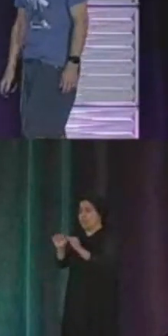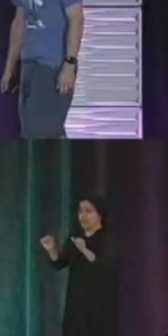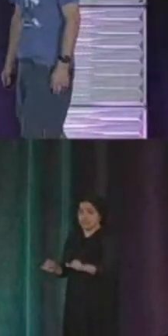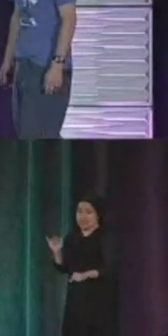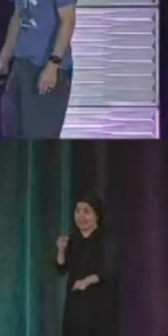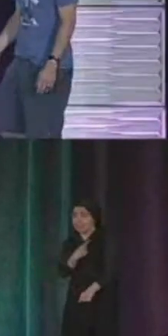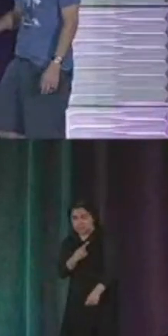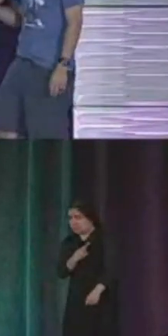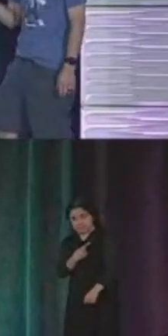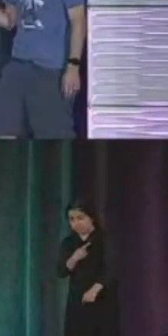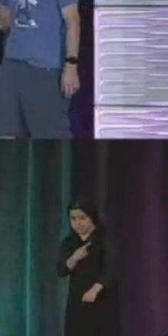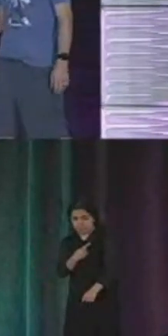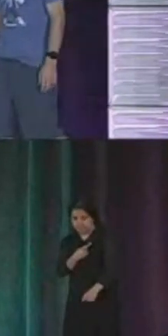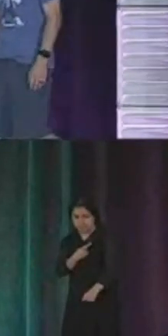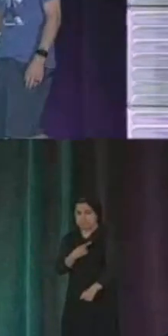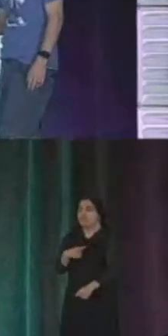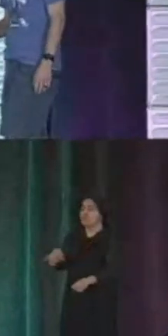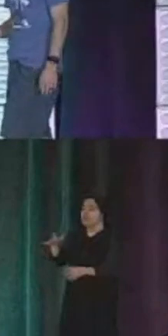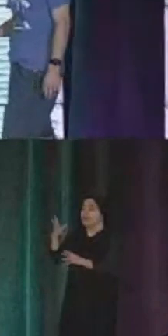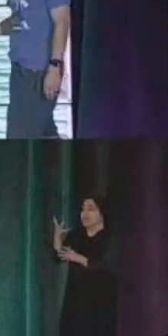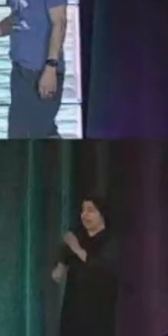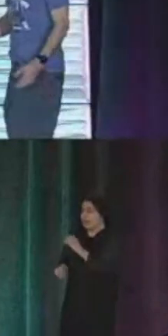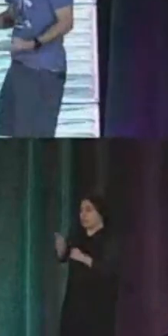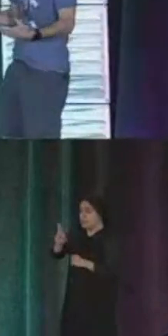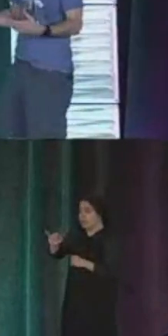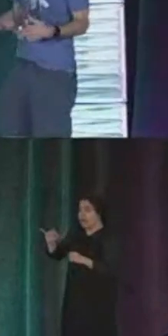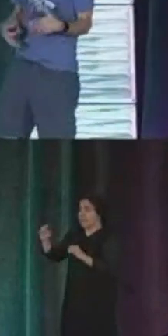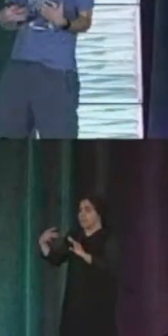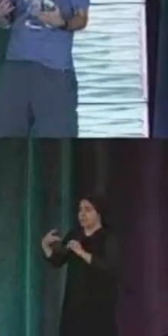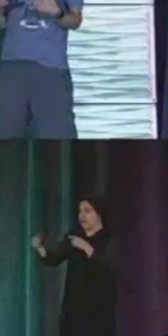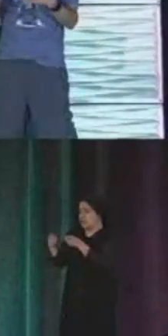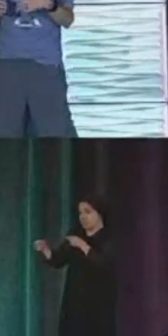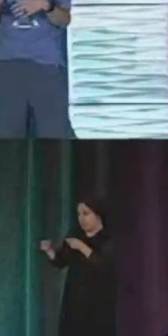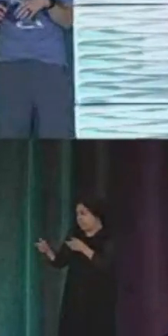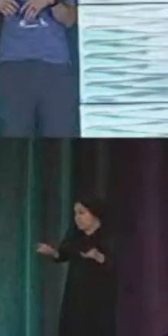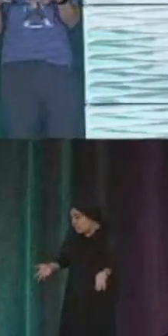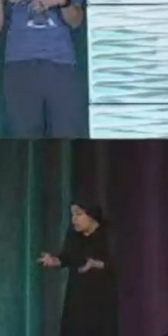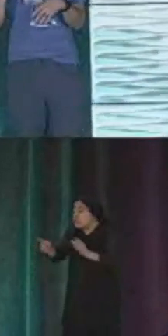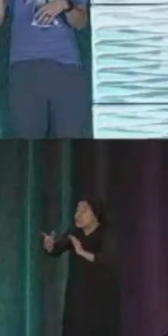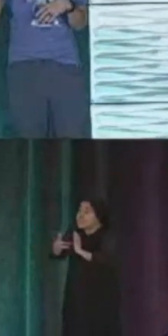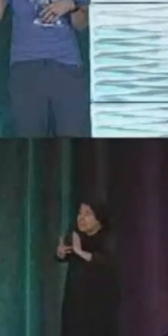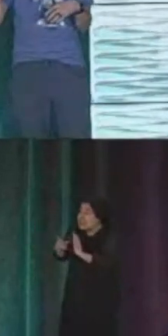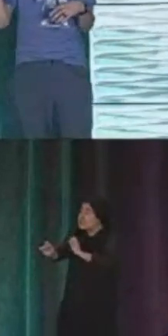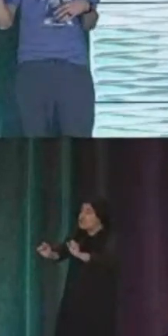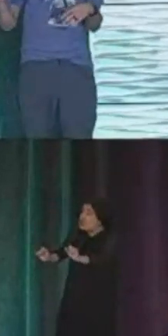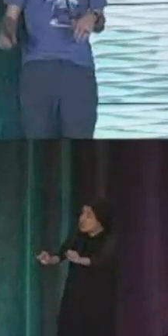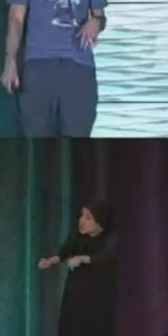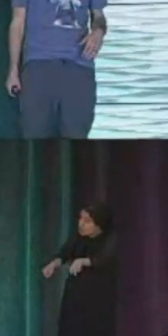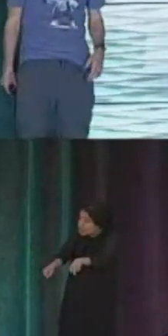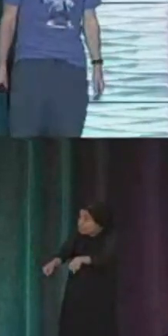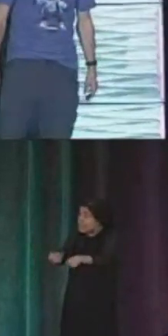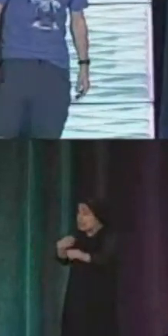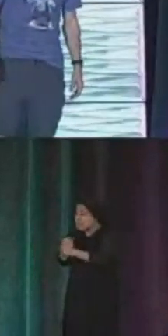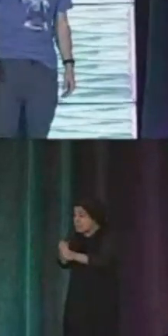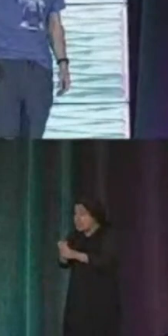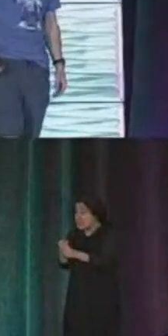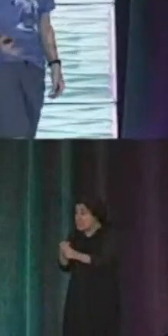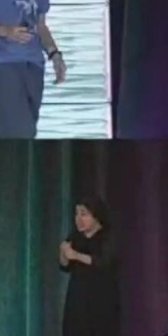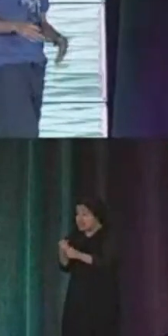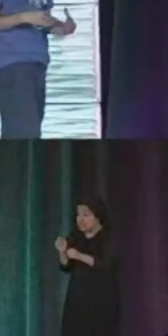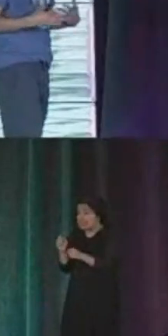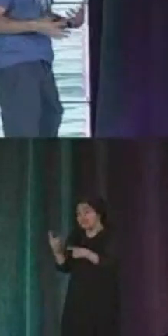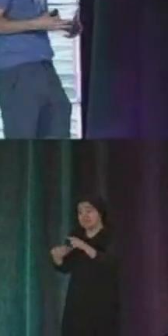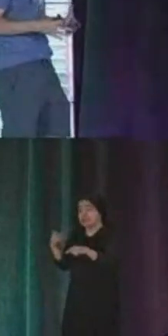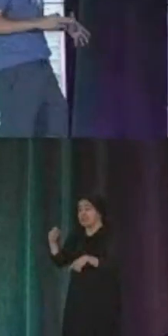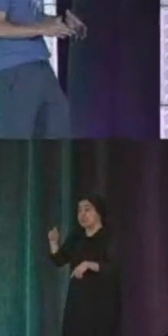architecture. And there was a lack of UI feedback control. So you technically could make a spinner work if you wanted